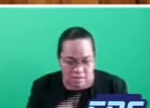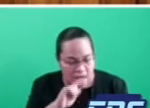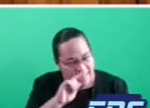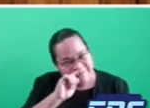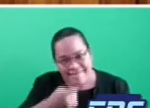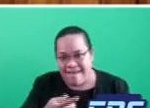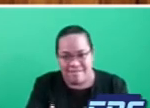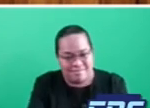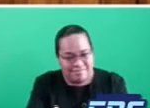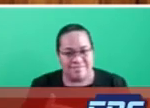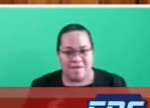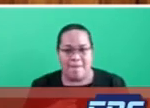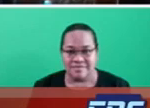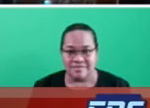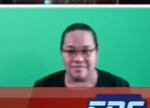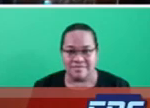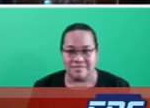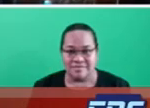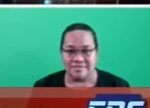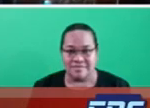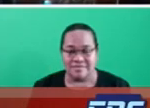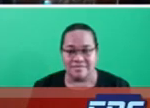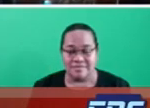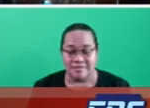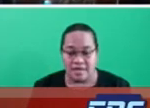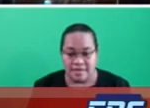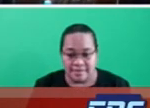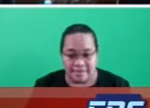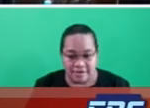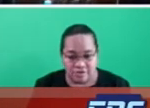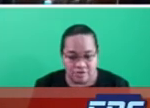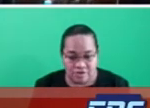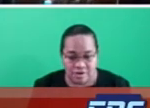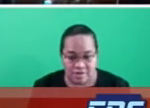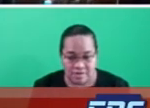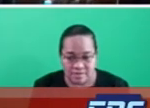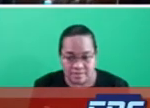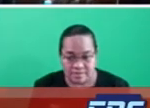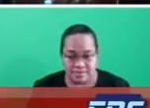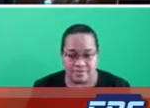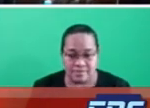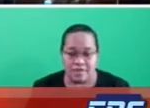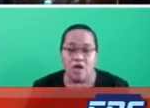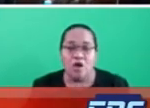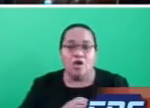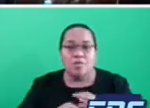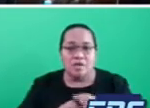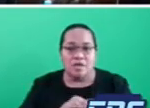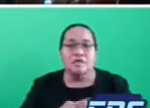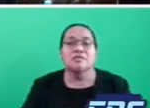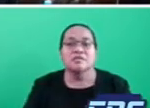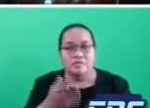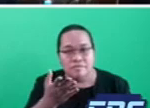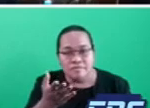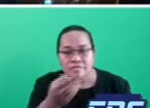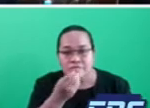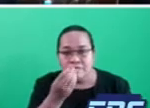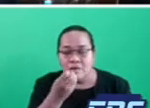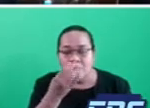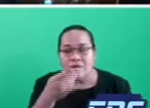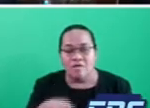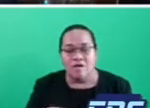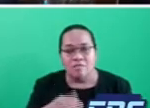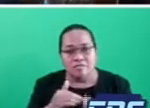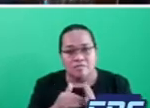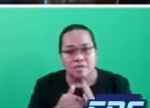in Parliament. Crystal clear. Of the 3 opposition petitions brought to the Speaker's attention, 2 had been